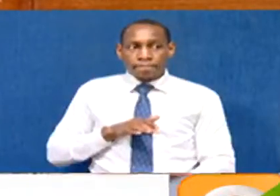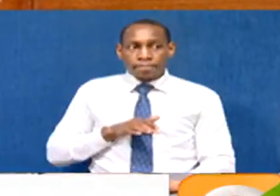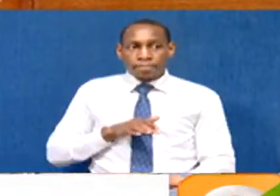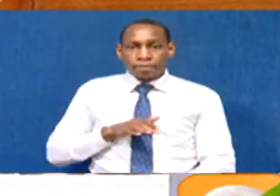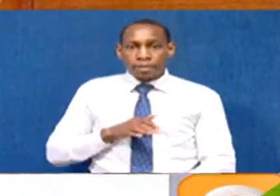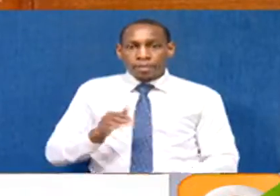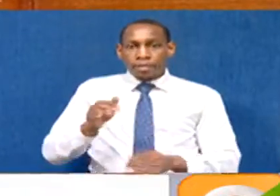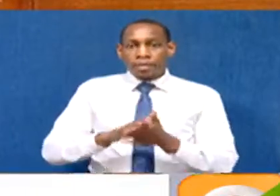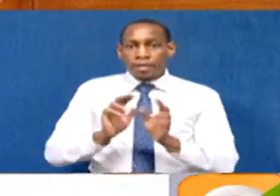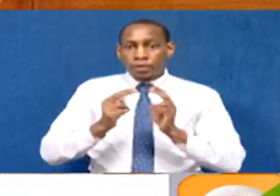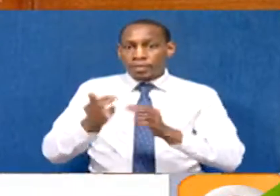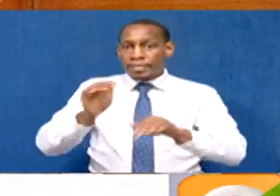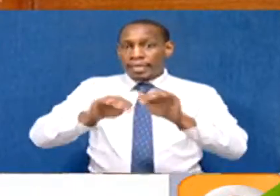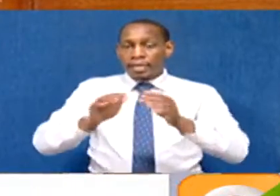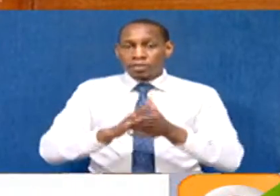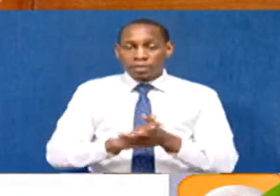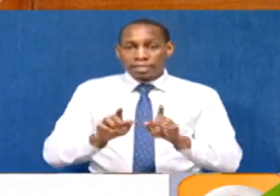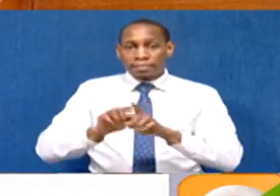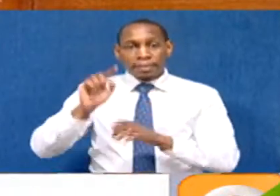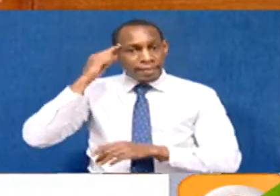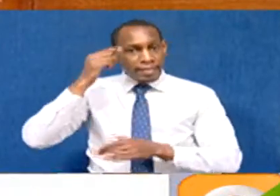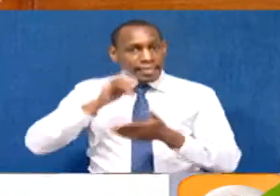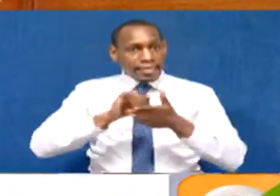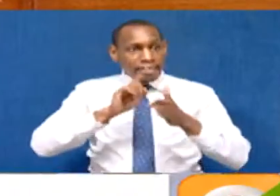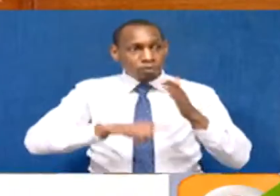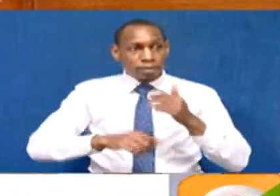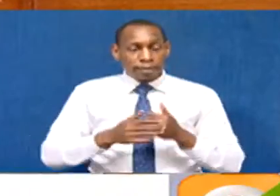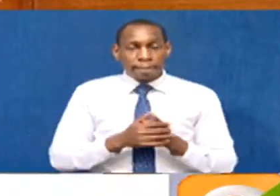units of elections. And I think that